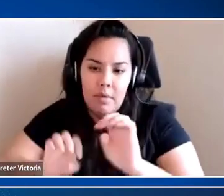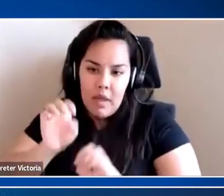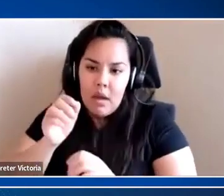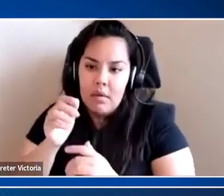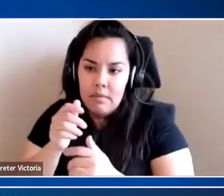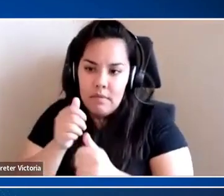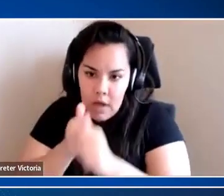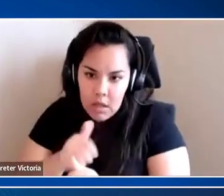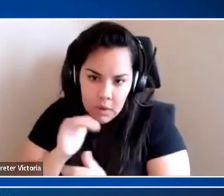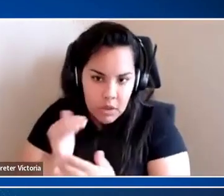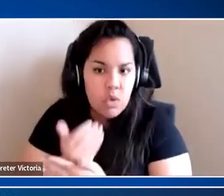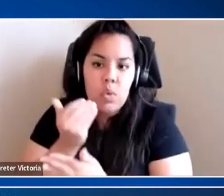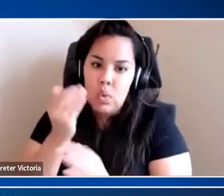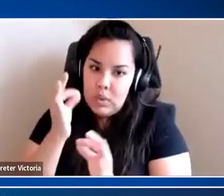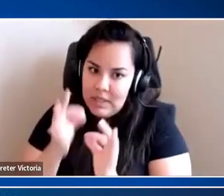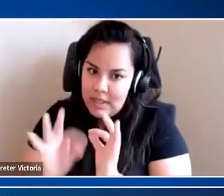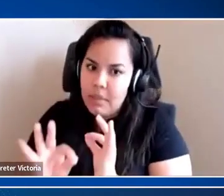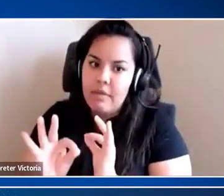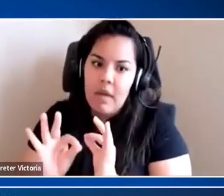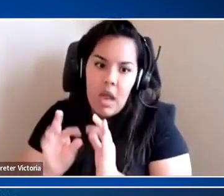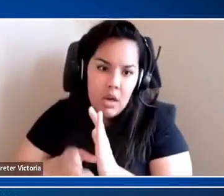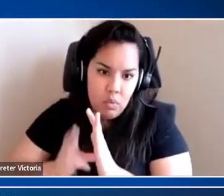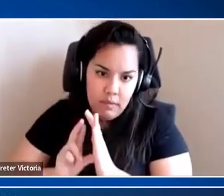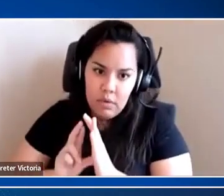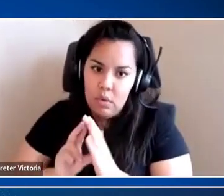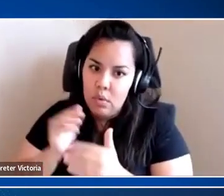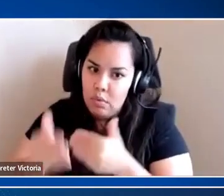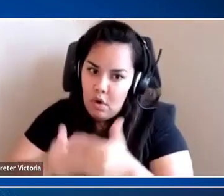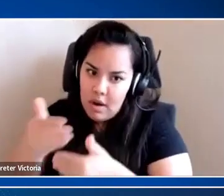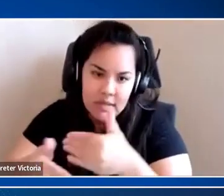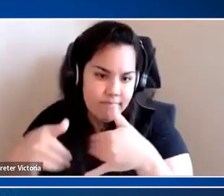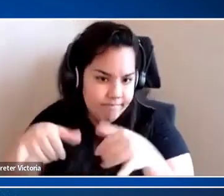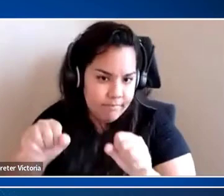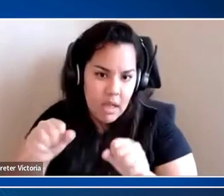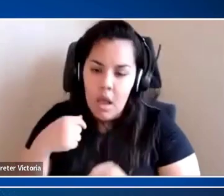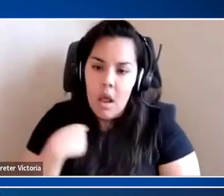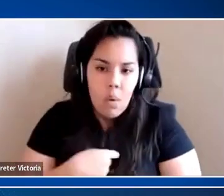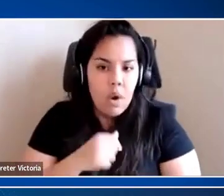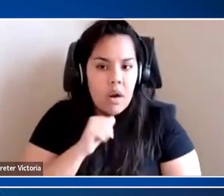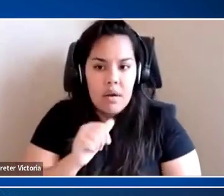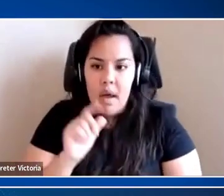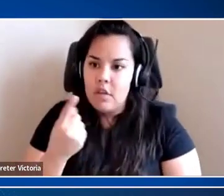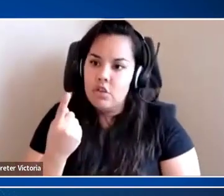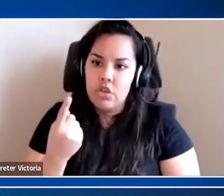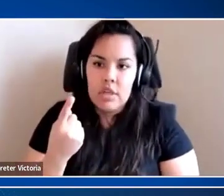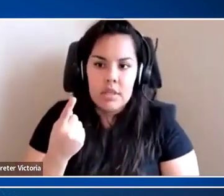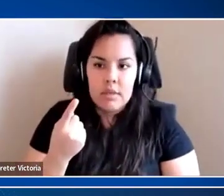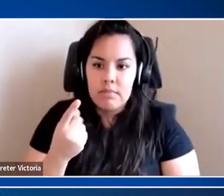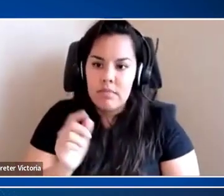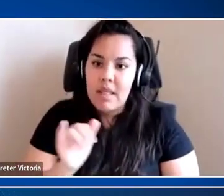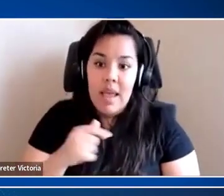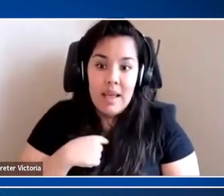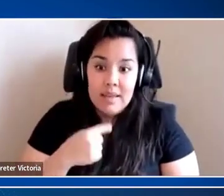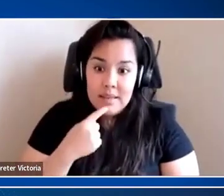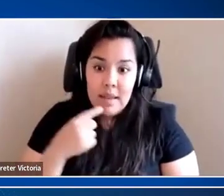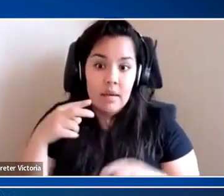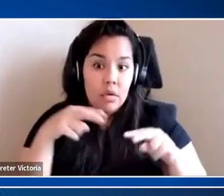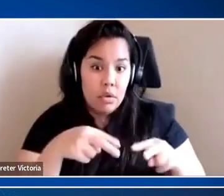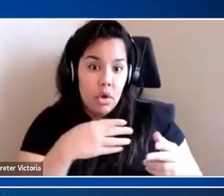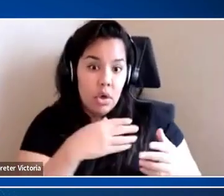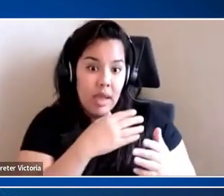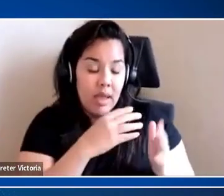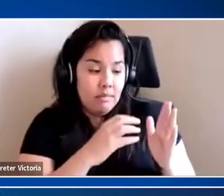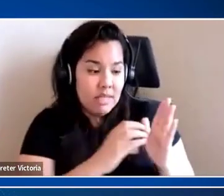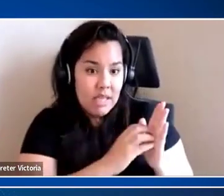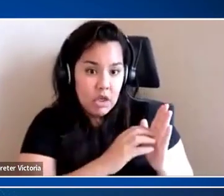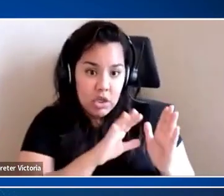this simplified review framework. We will not just, and again, like I was saying, look at section 5,